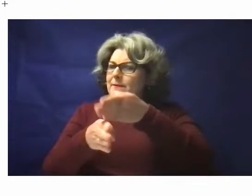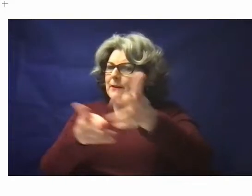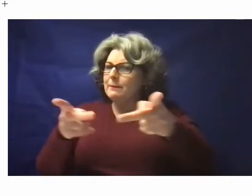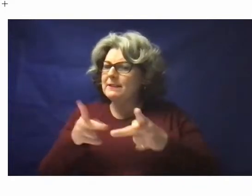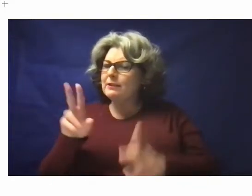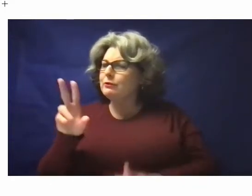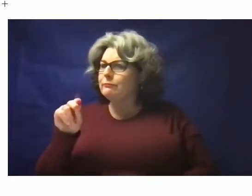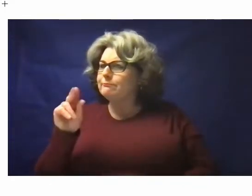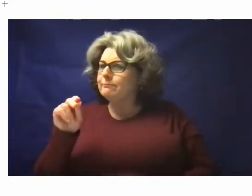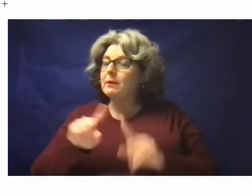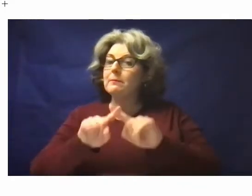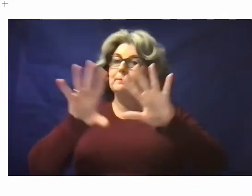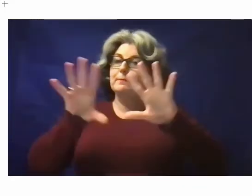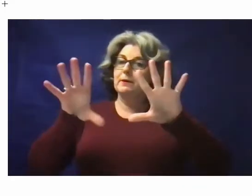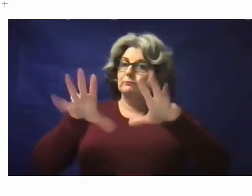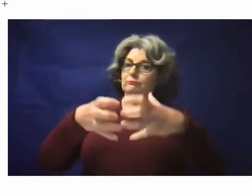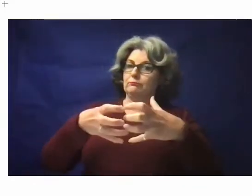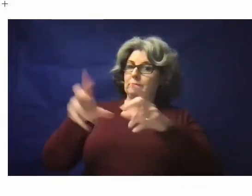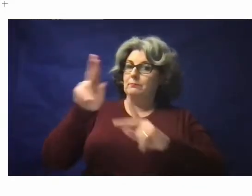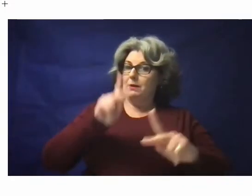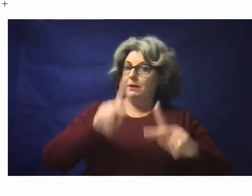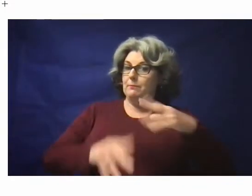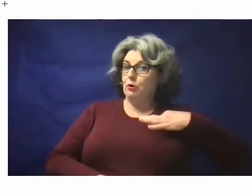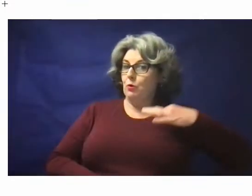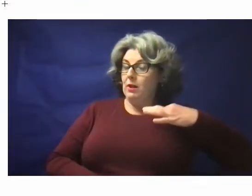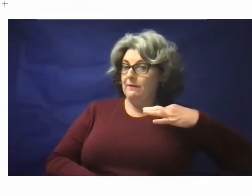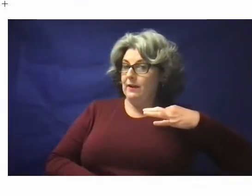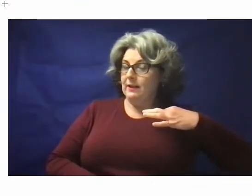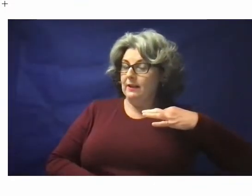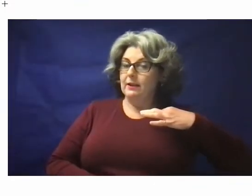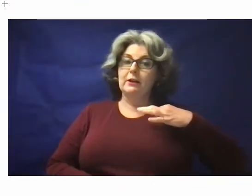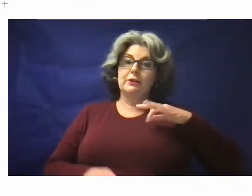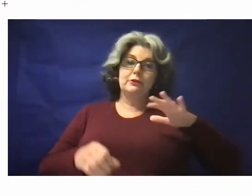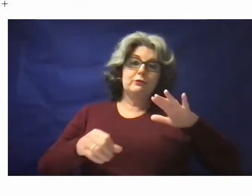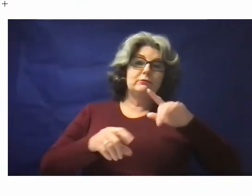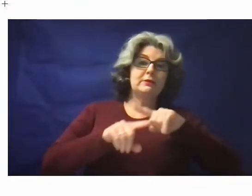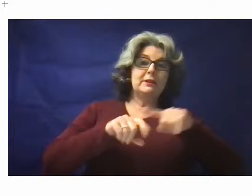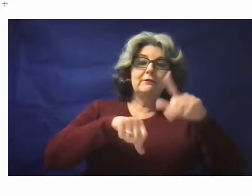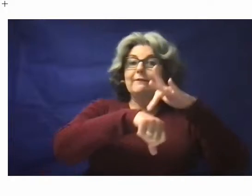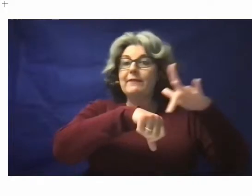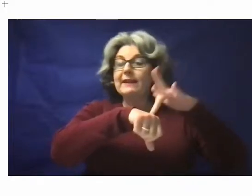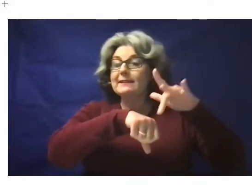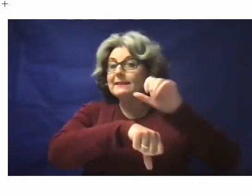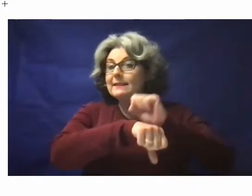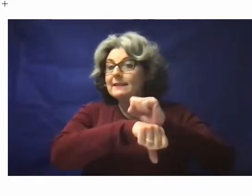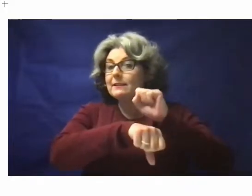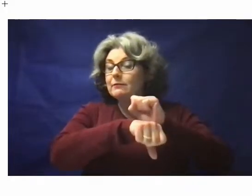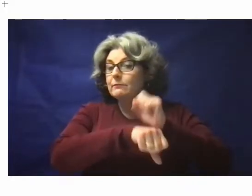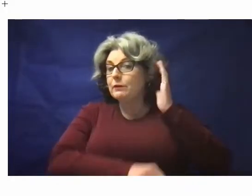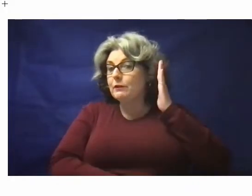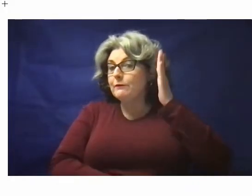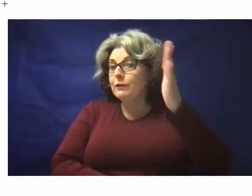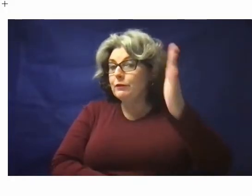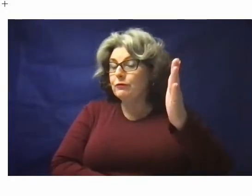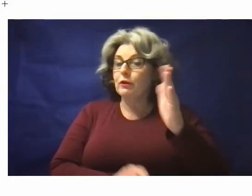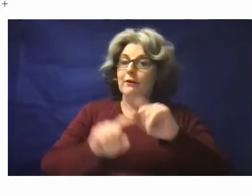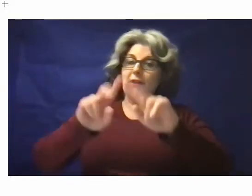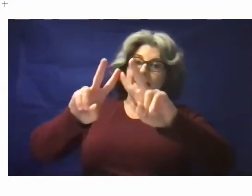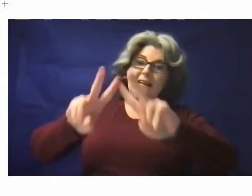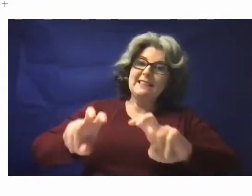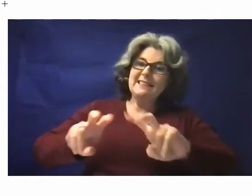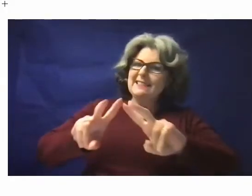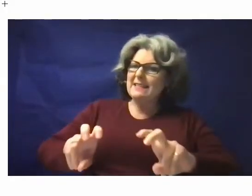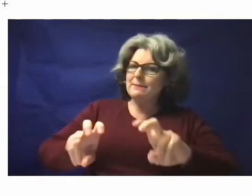be in a qualified pool of candidates to help staff potential vacancies in the future. You will go through assessments like you would for a